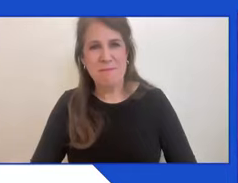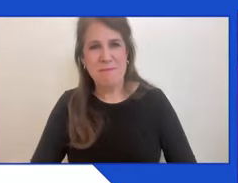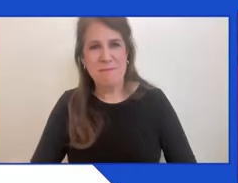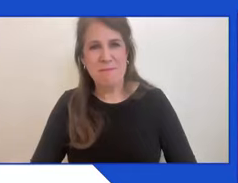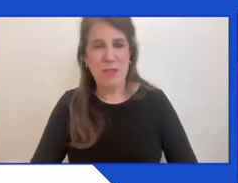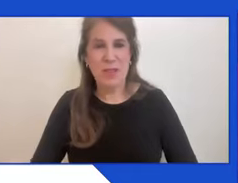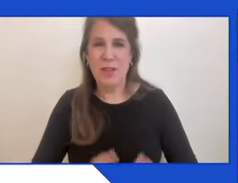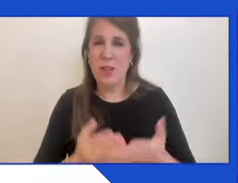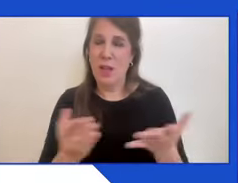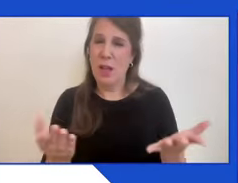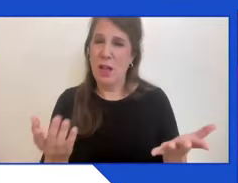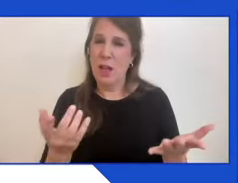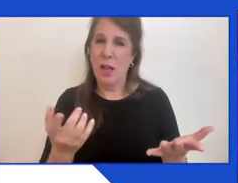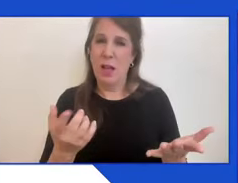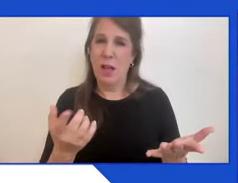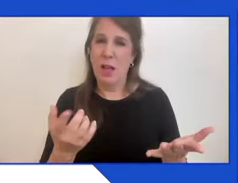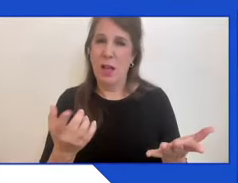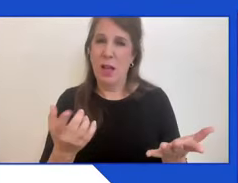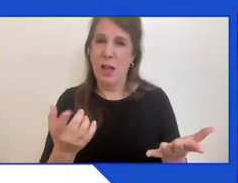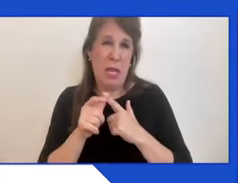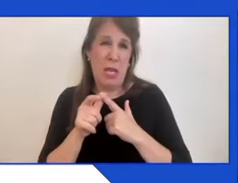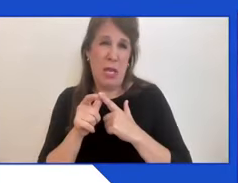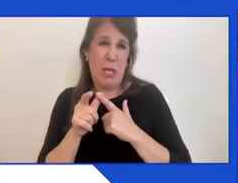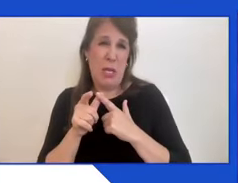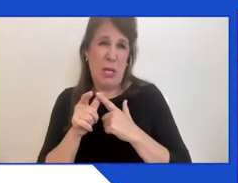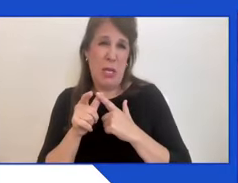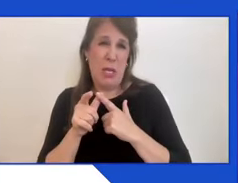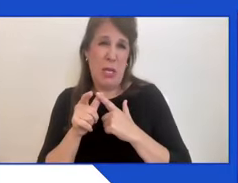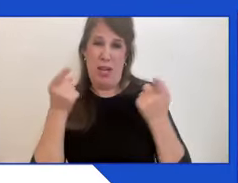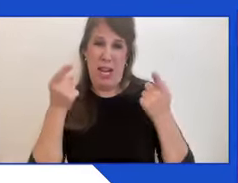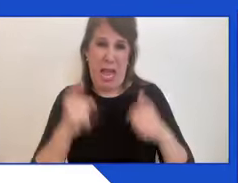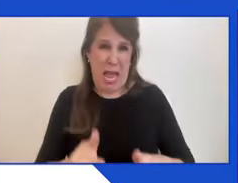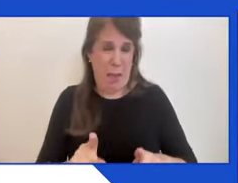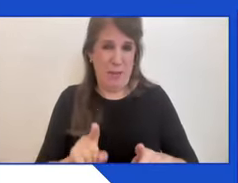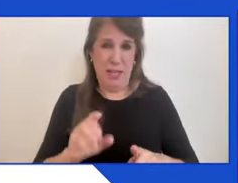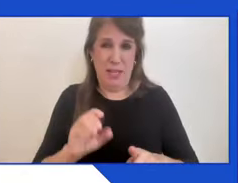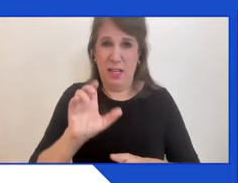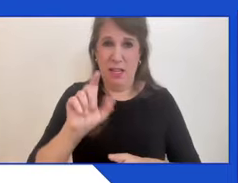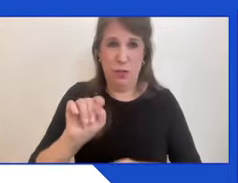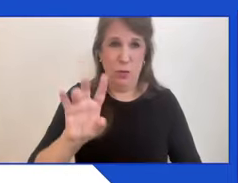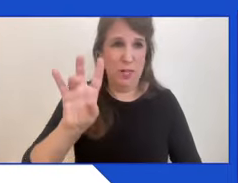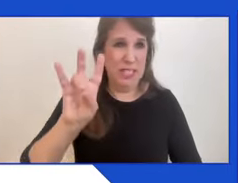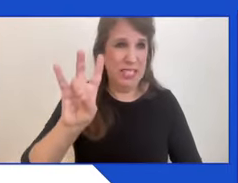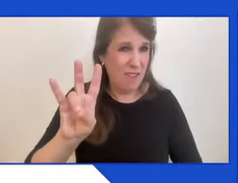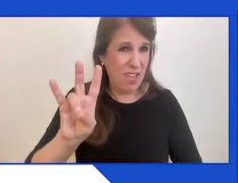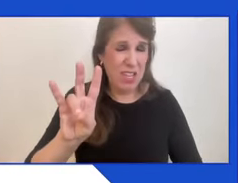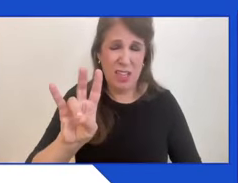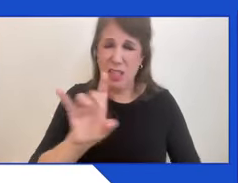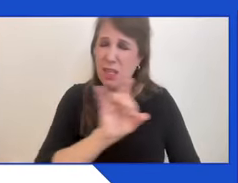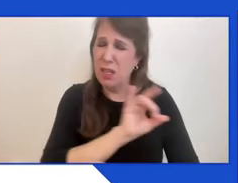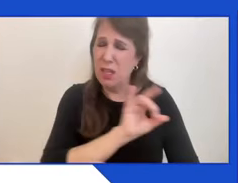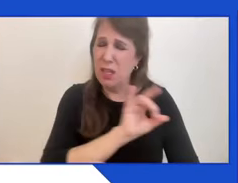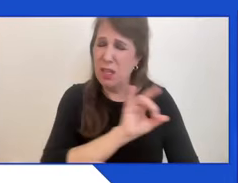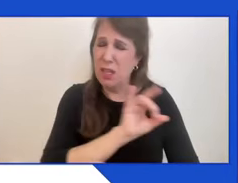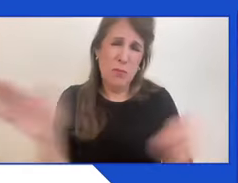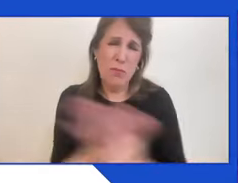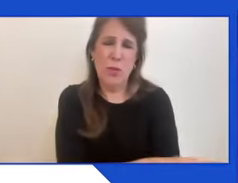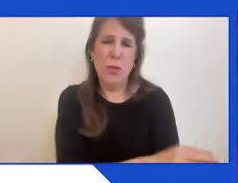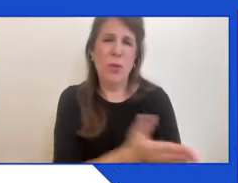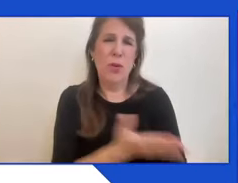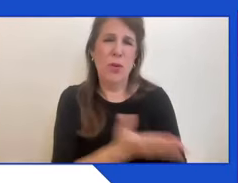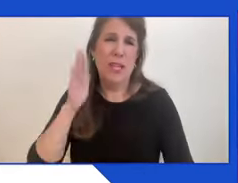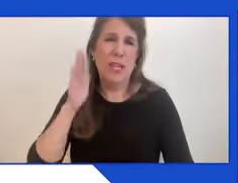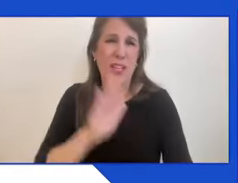What Iran-backed Hamas perpetrated on October 7th was pure evil, and those